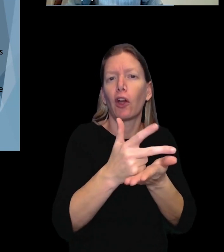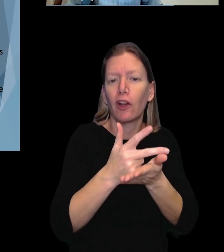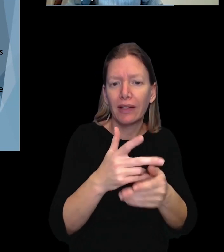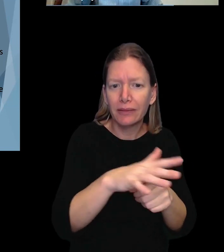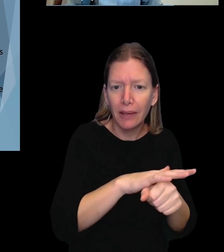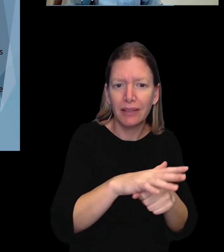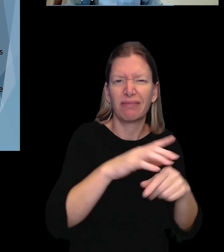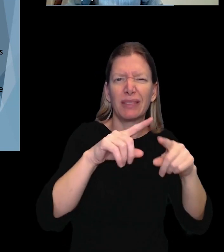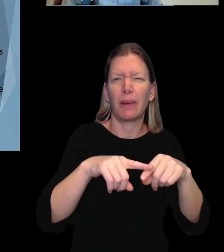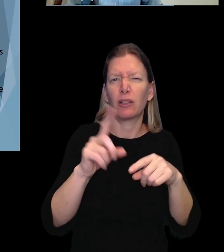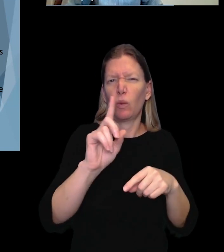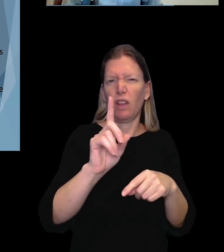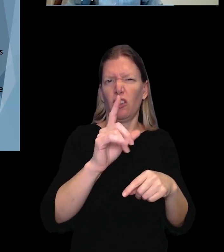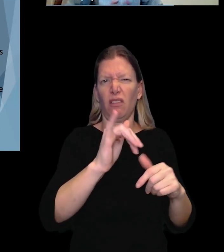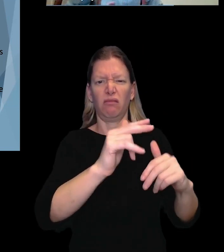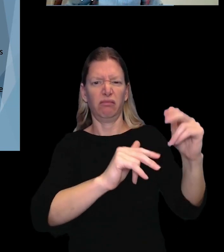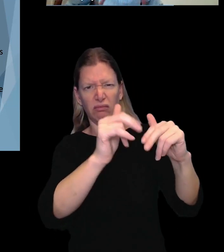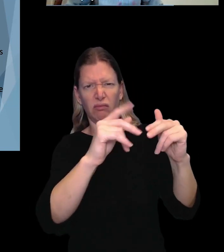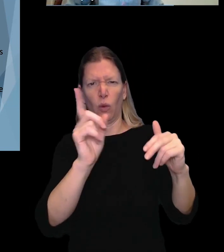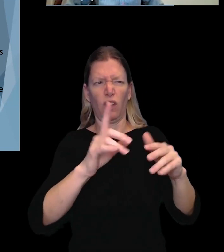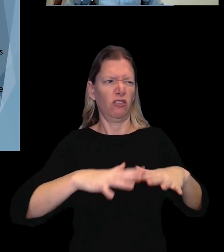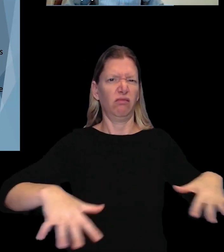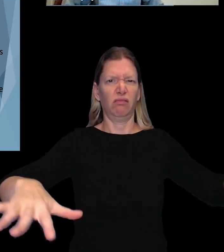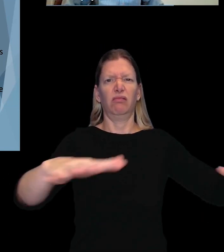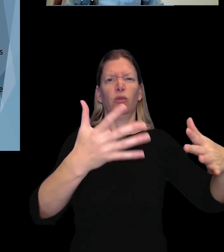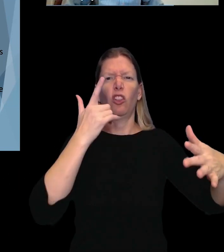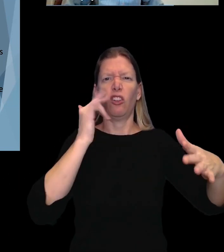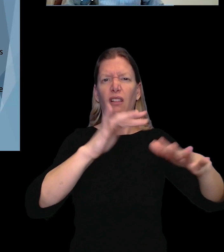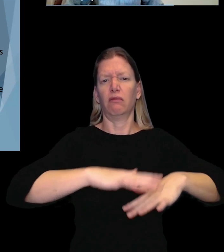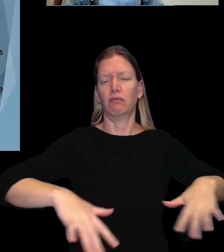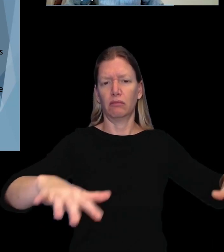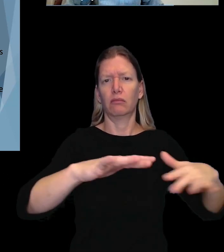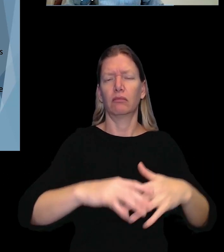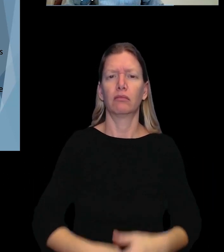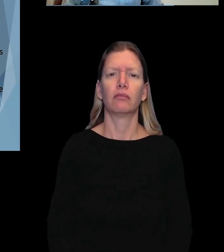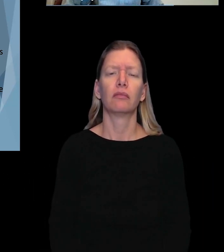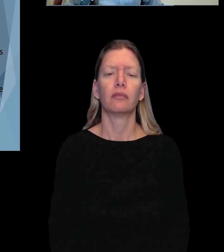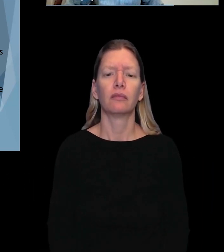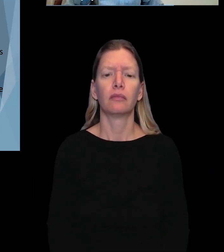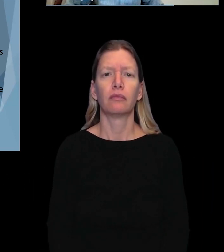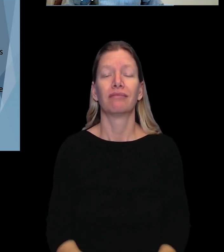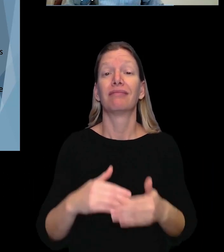temporary parking space or something like that, depending on the location and the layout.